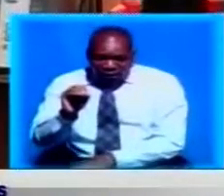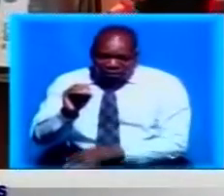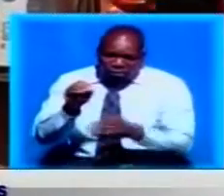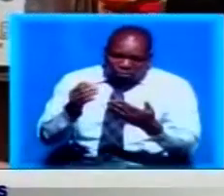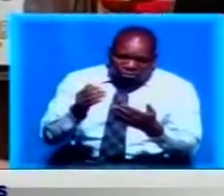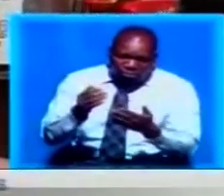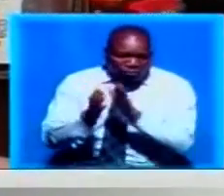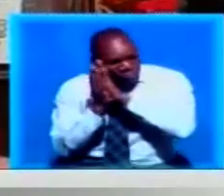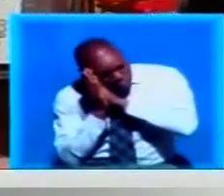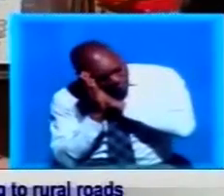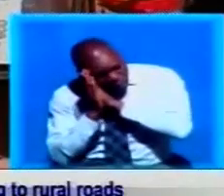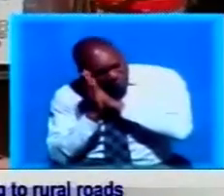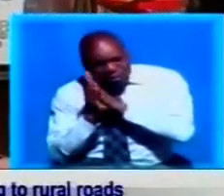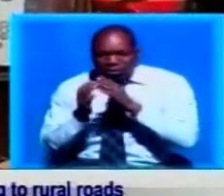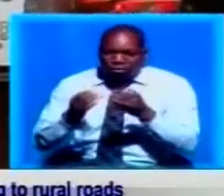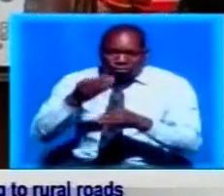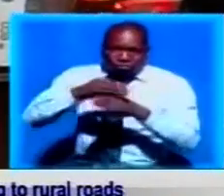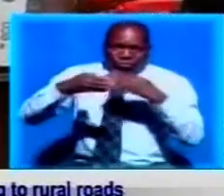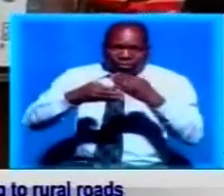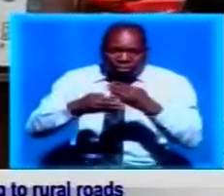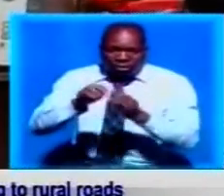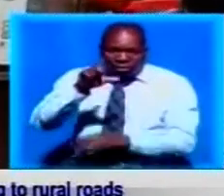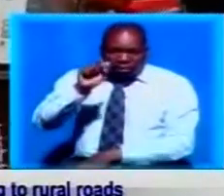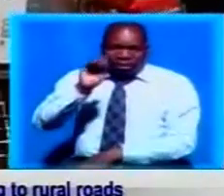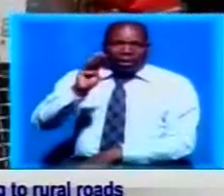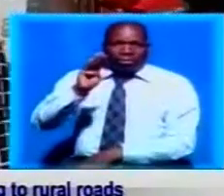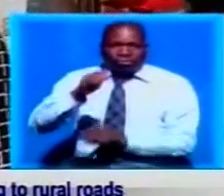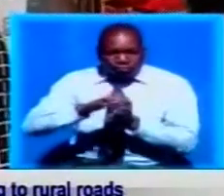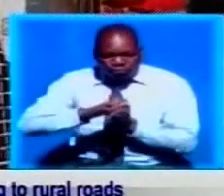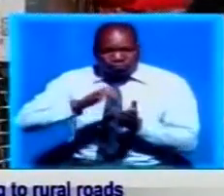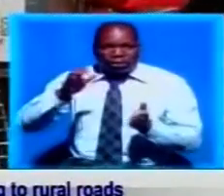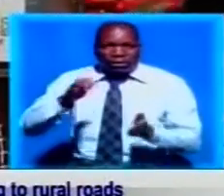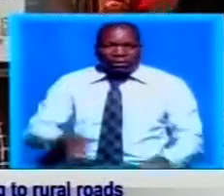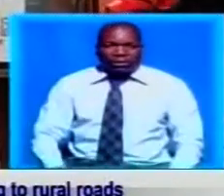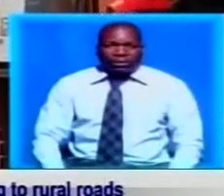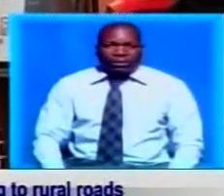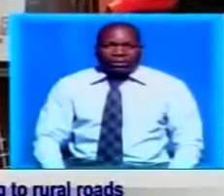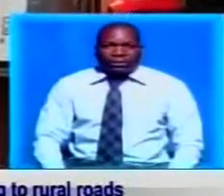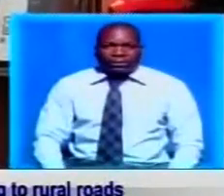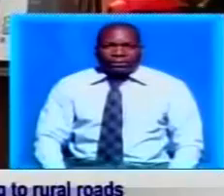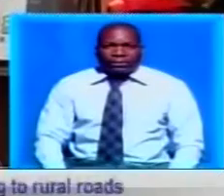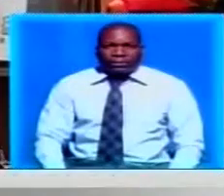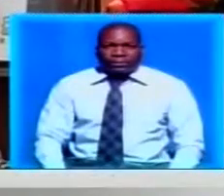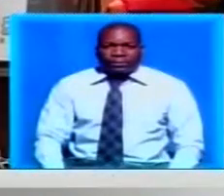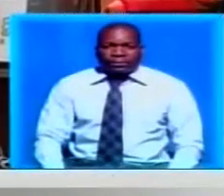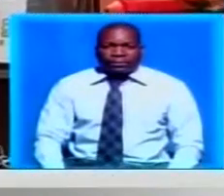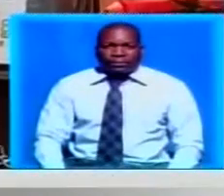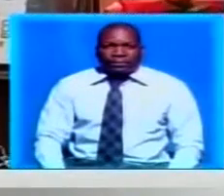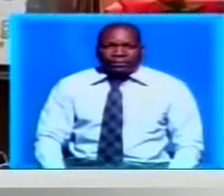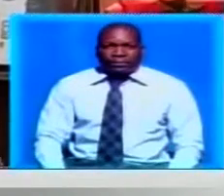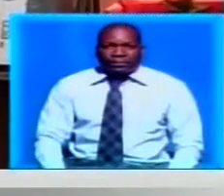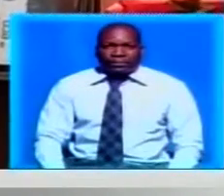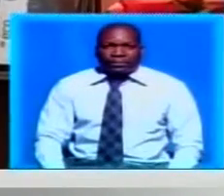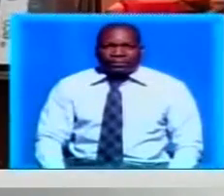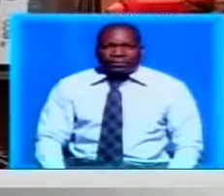and extend the skills lab, following the recommendations of the National Training Operational Plan. It